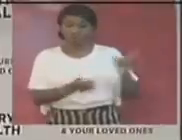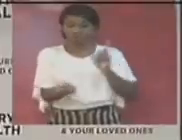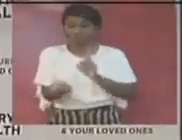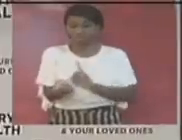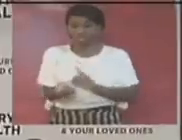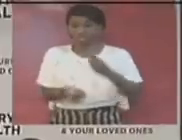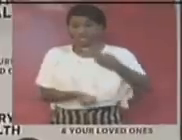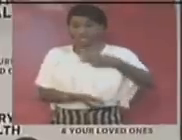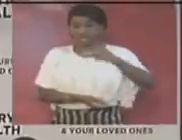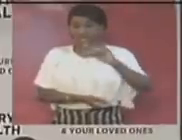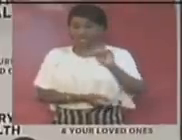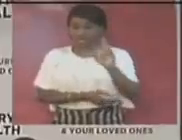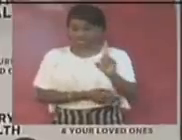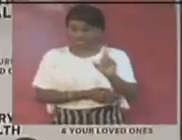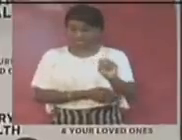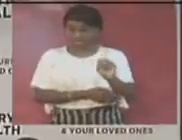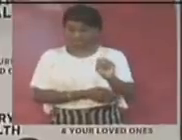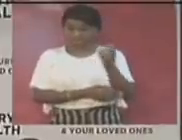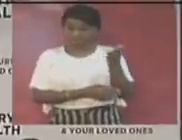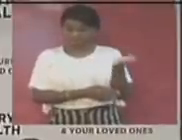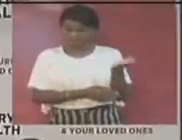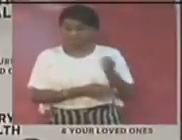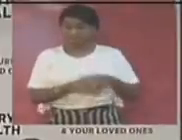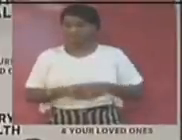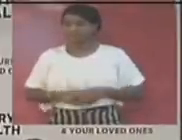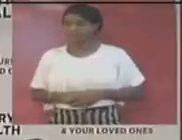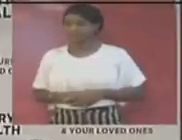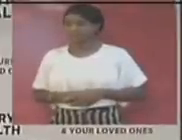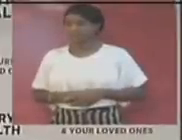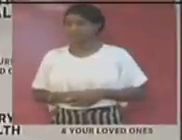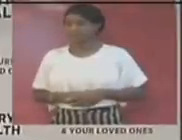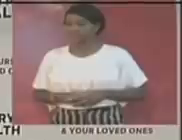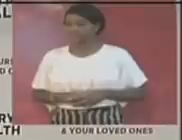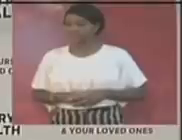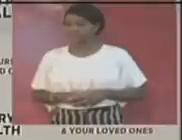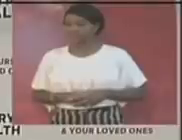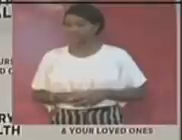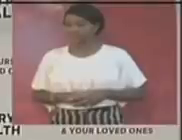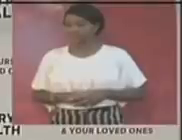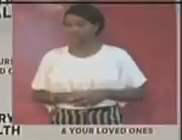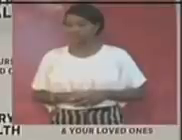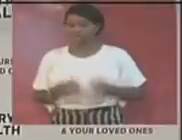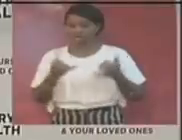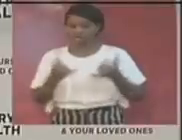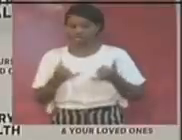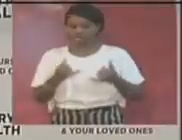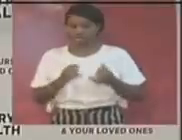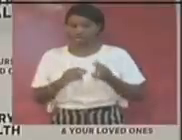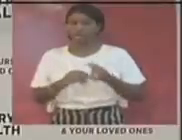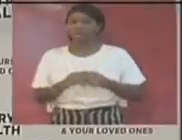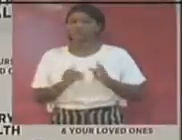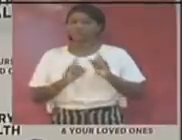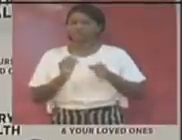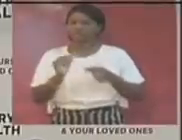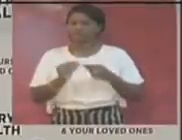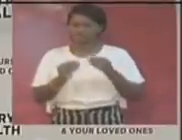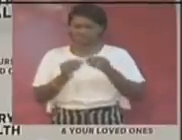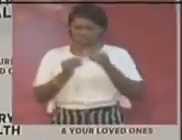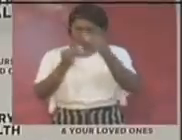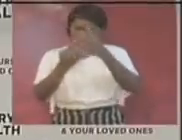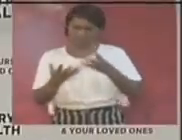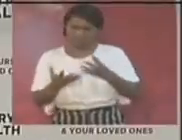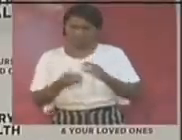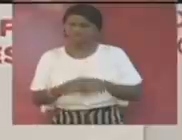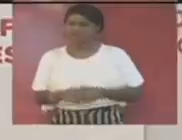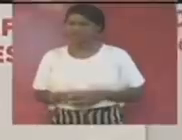and then back to Dr. Mohammed after that. So Dr. Hines will now go into the epidemiological update for this morning.